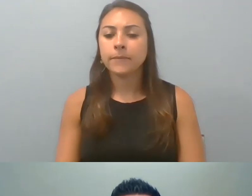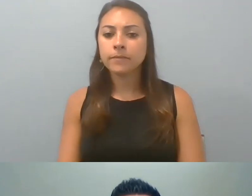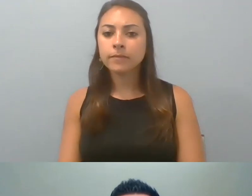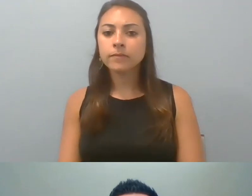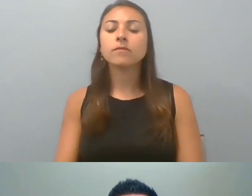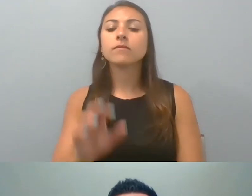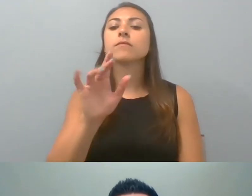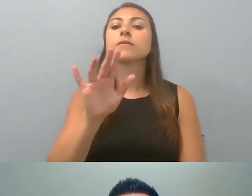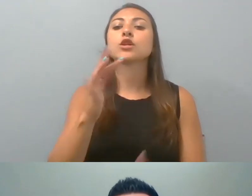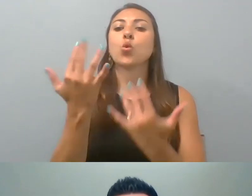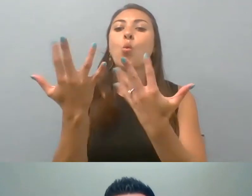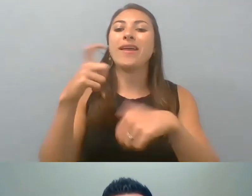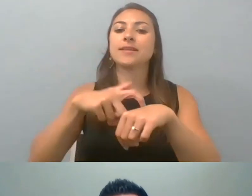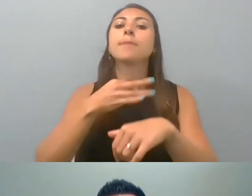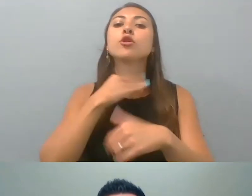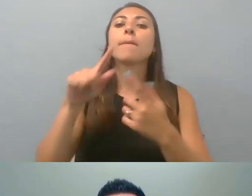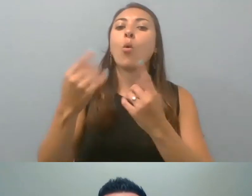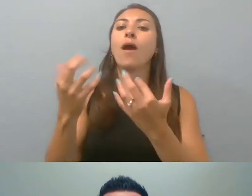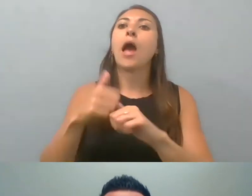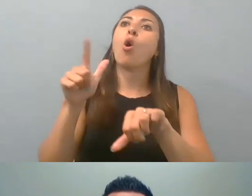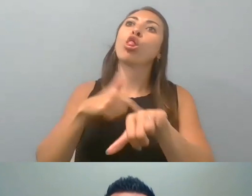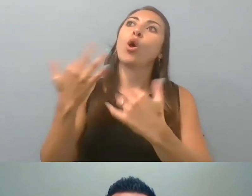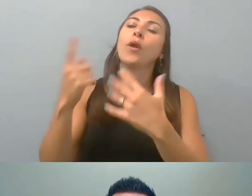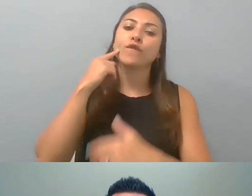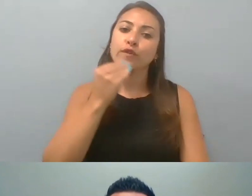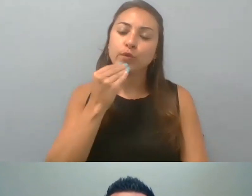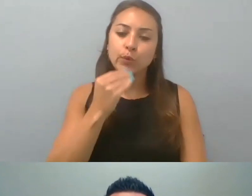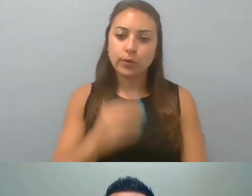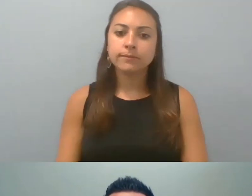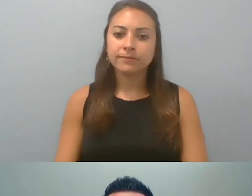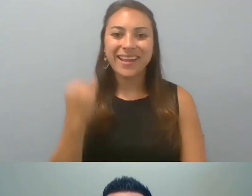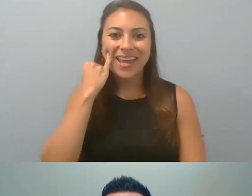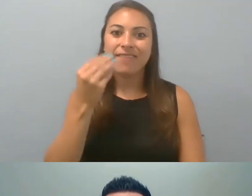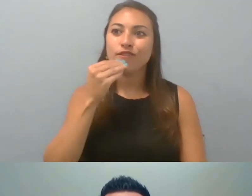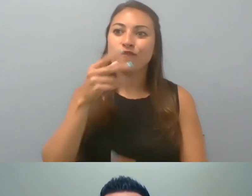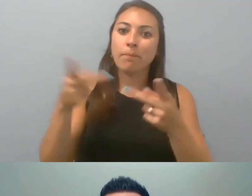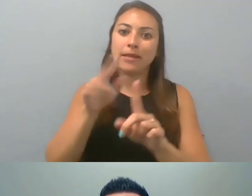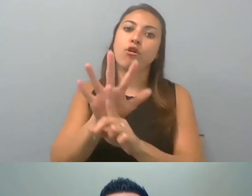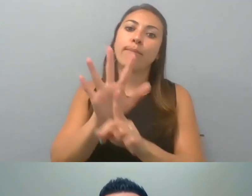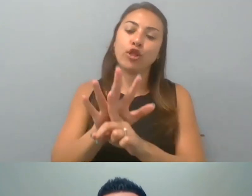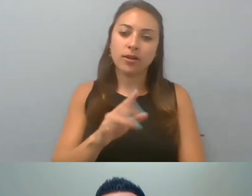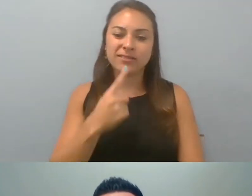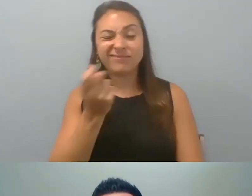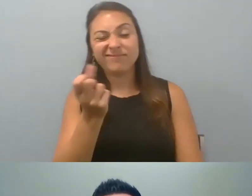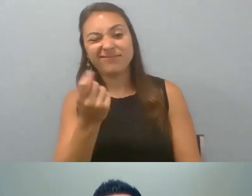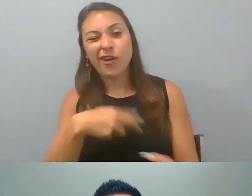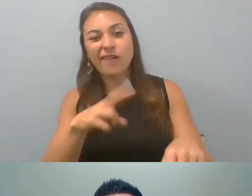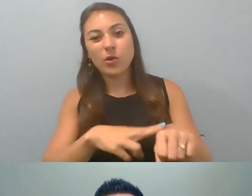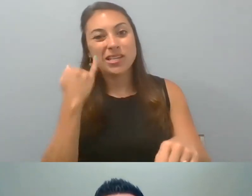kind of wait time. Yeah, so I think it's definitely one of the side effects that comes